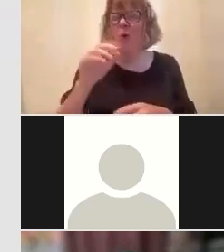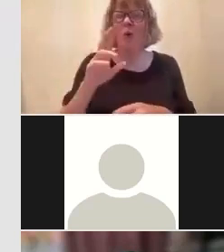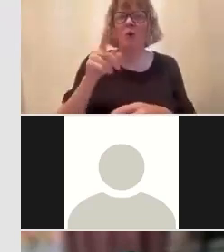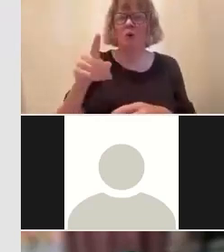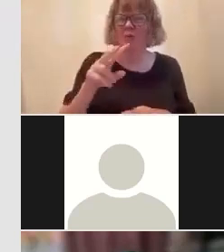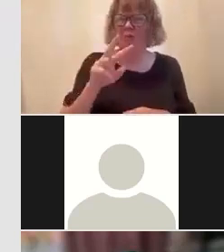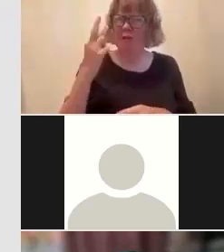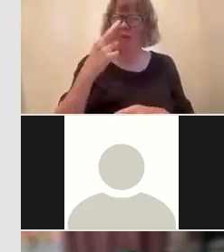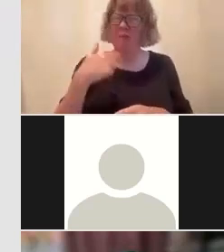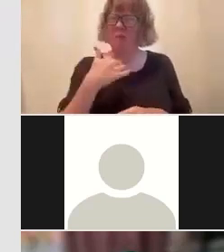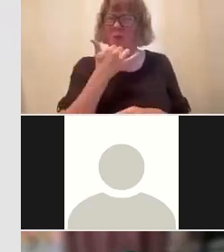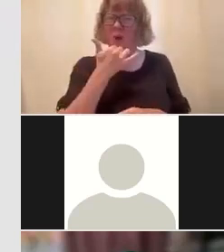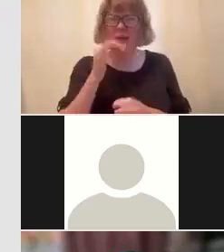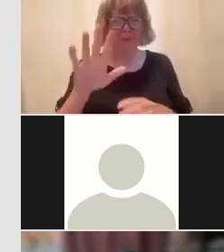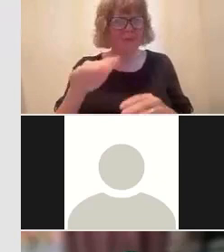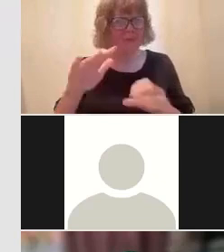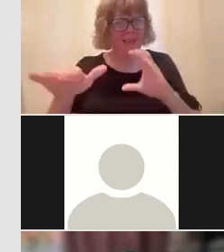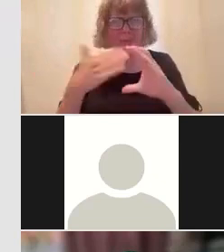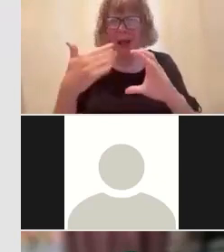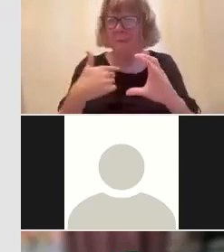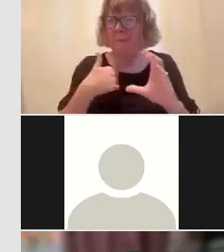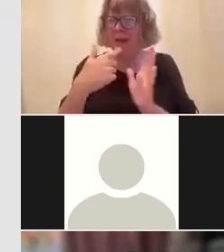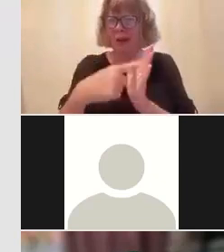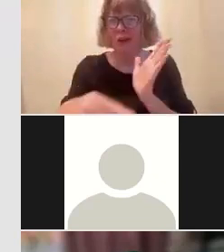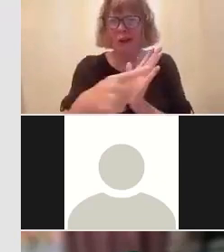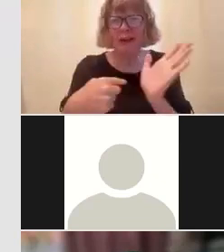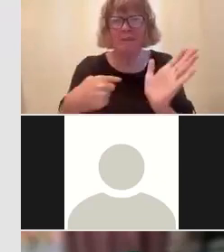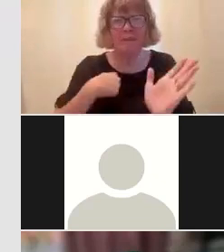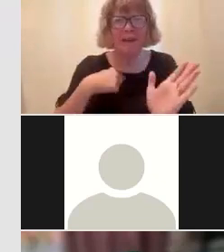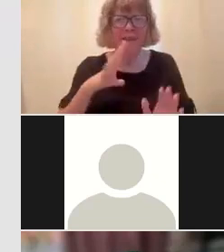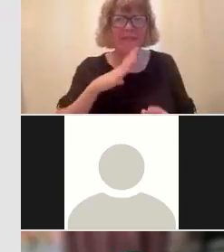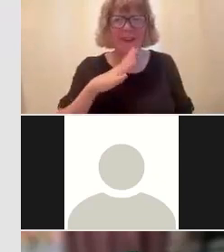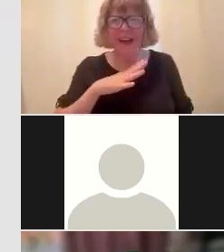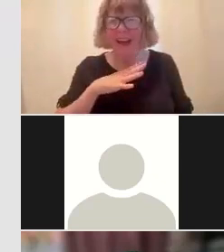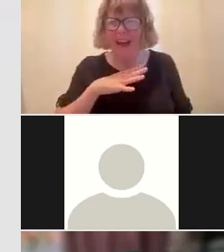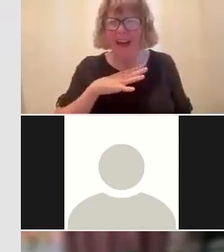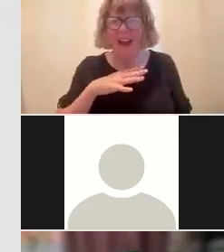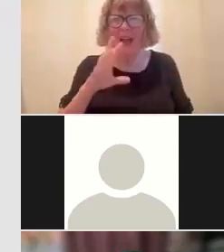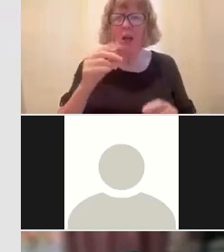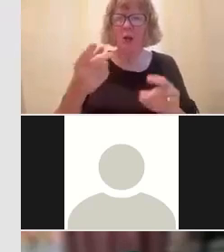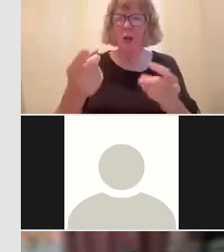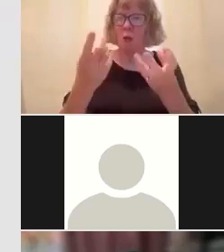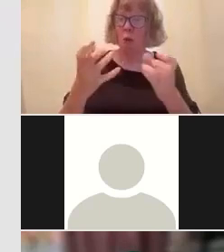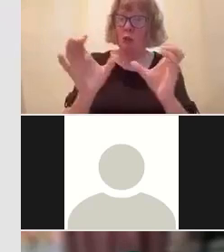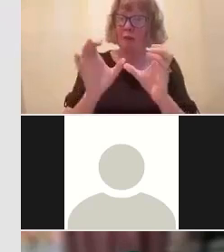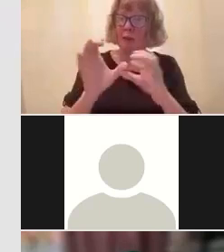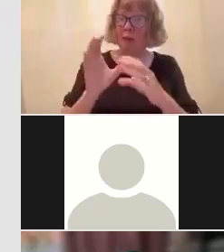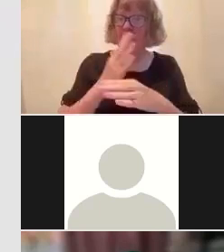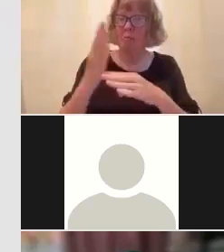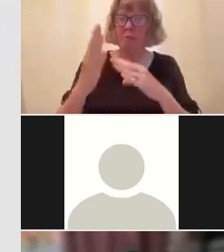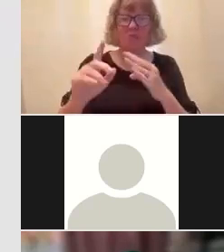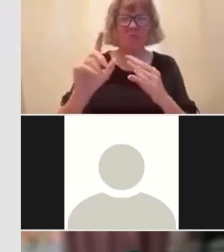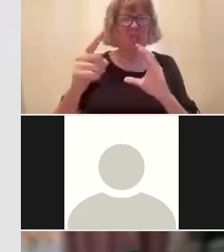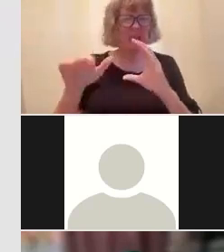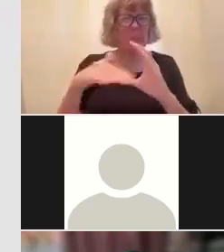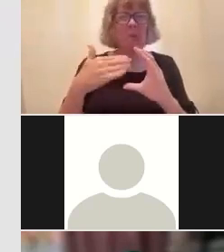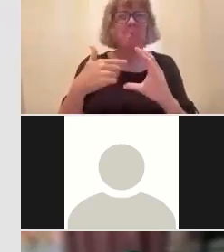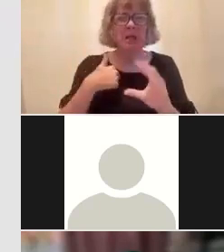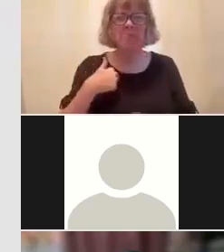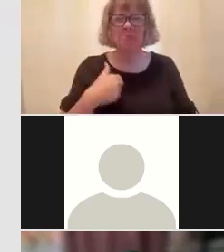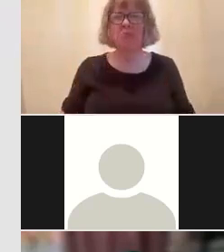send me an email and correct me. And if you'd like a certificate of completion, all you have to do is email me to ask.